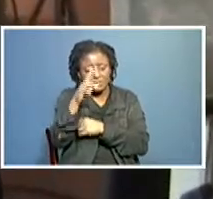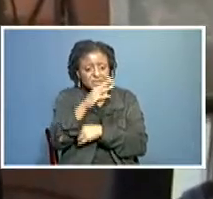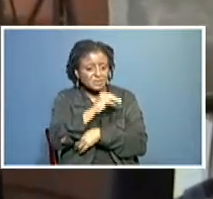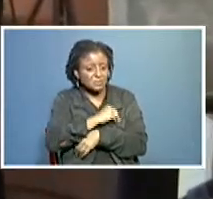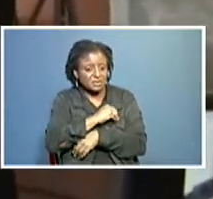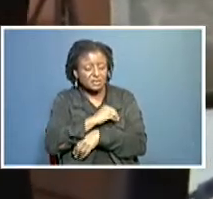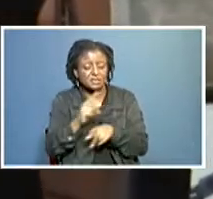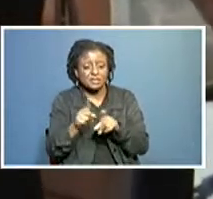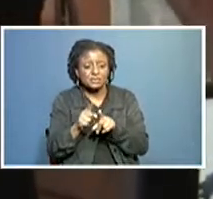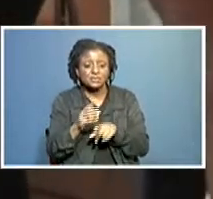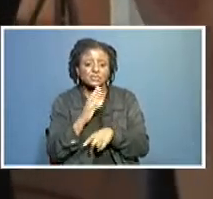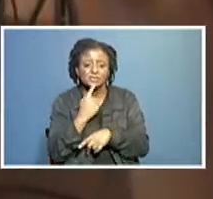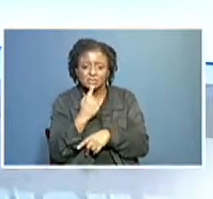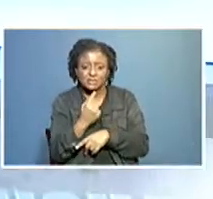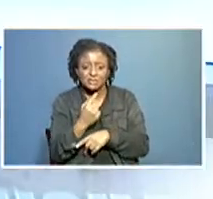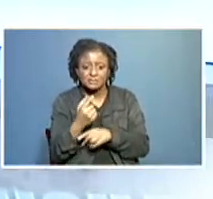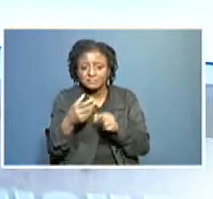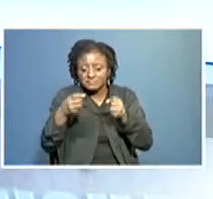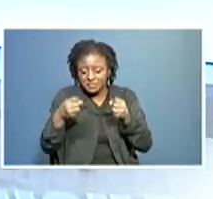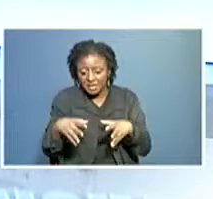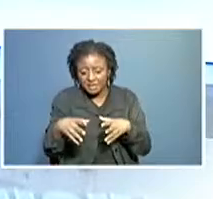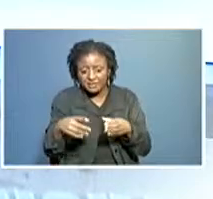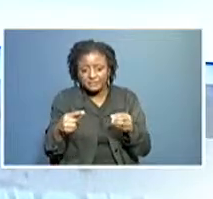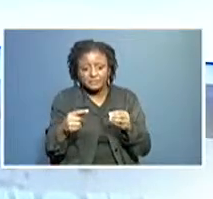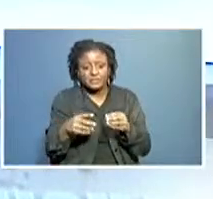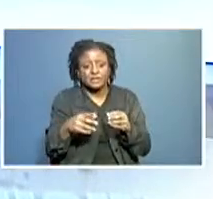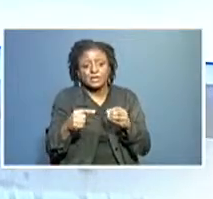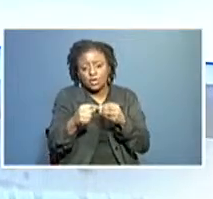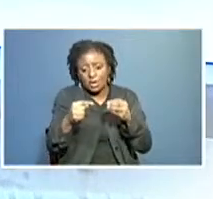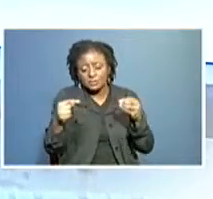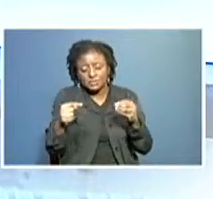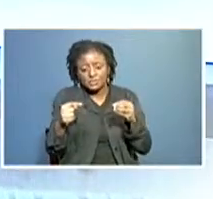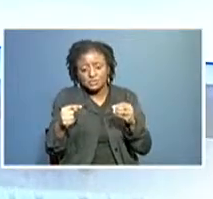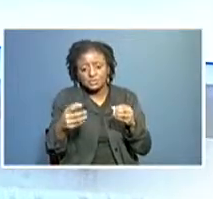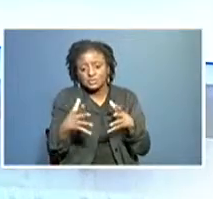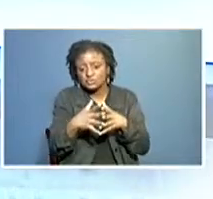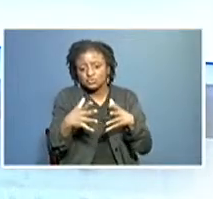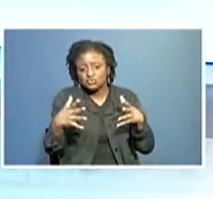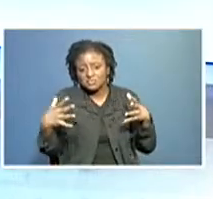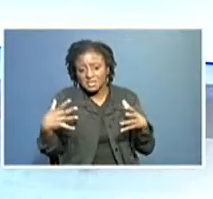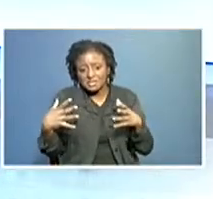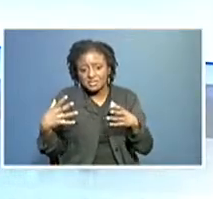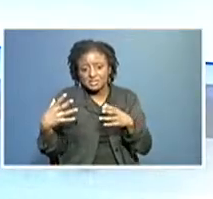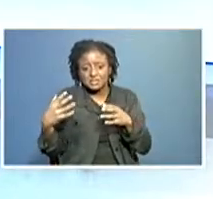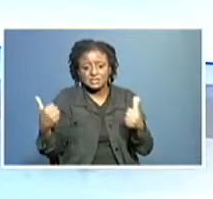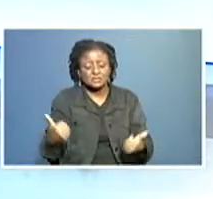also acknowledging that the lack of an official opposition poses a tremendous burden.